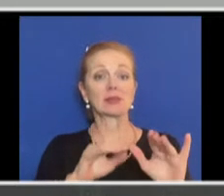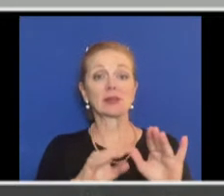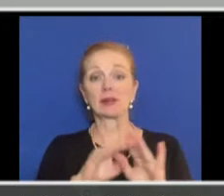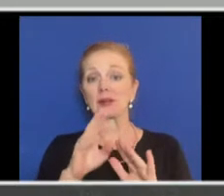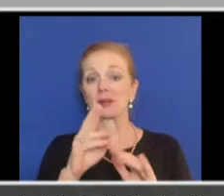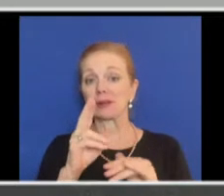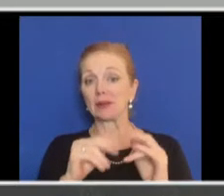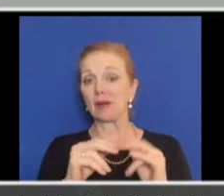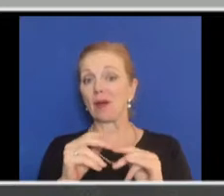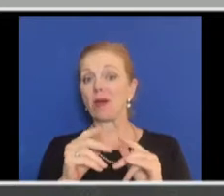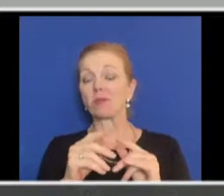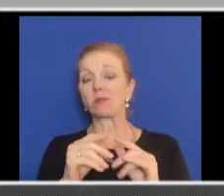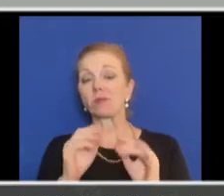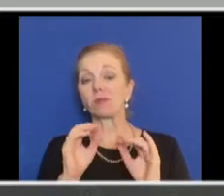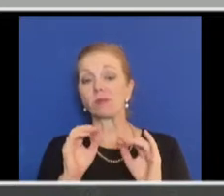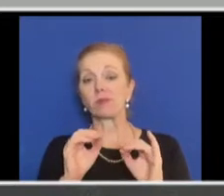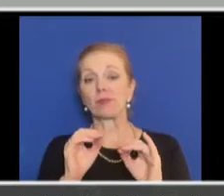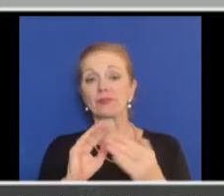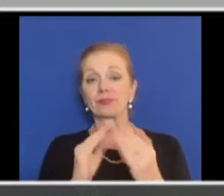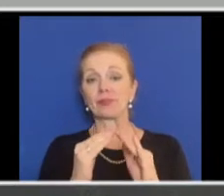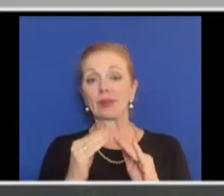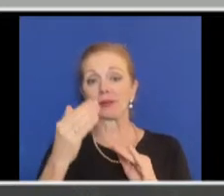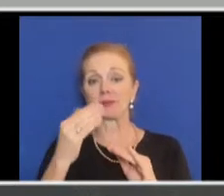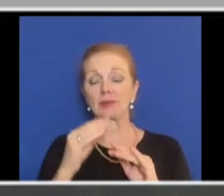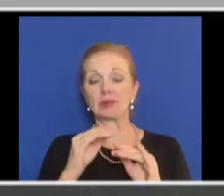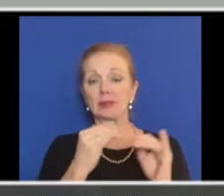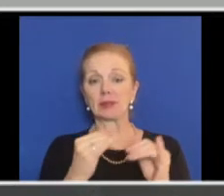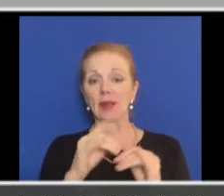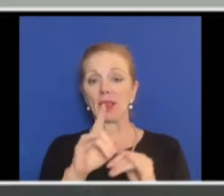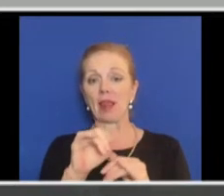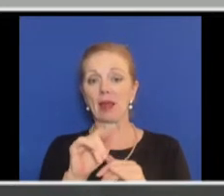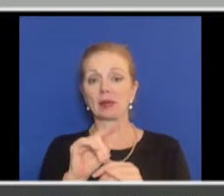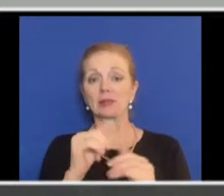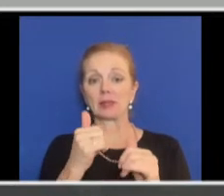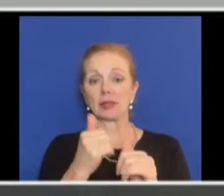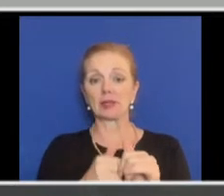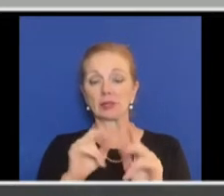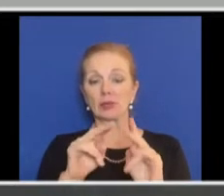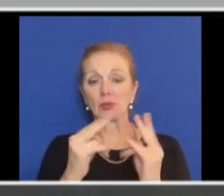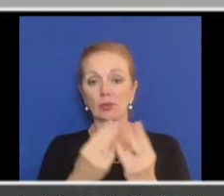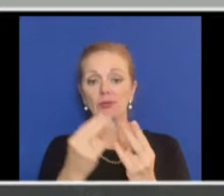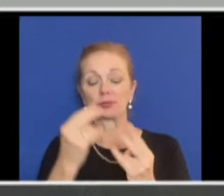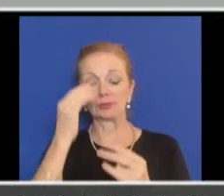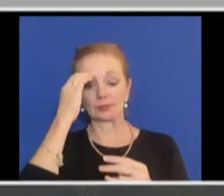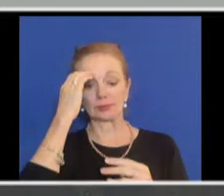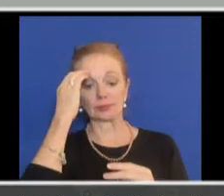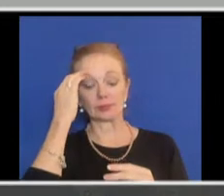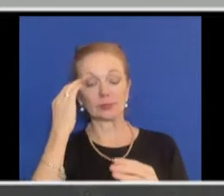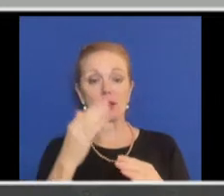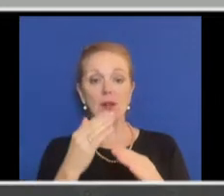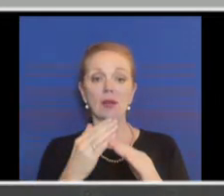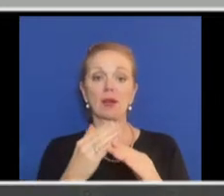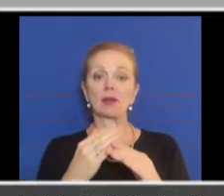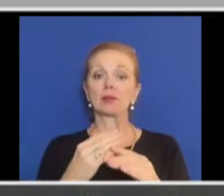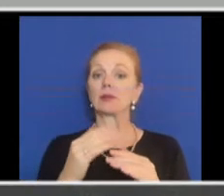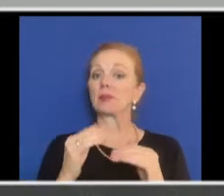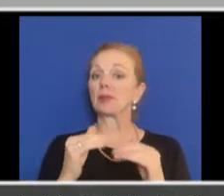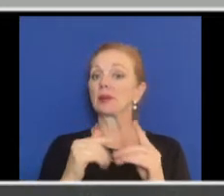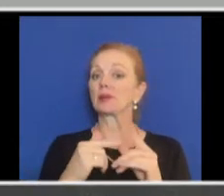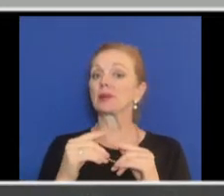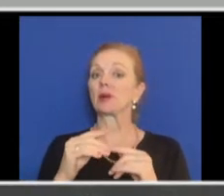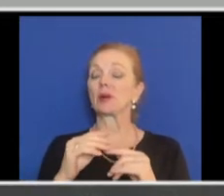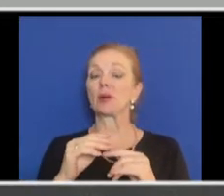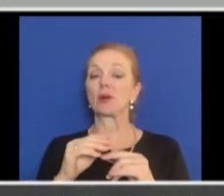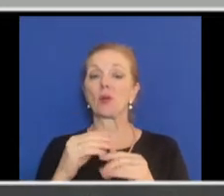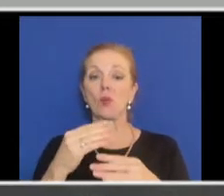like I said without public Street Frontage or individual lots for each unit thus prohibit vinyl as a building material except on Windows and